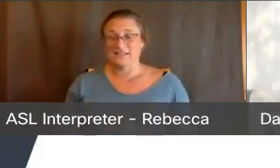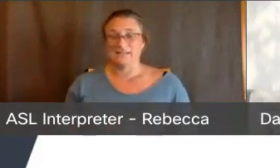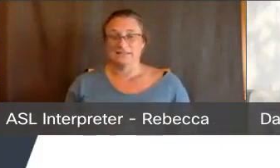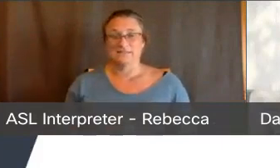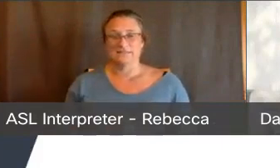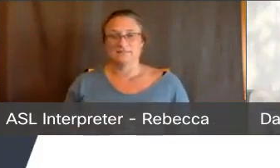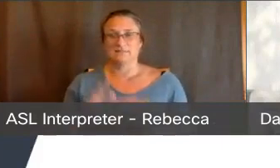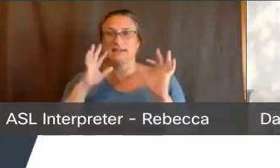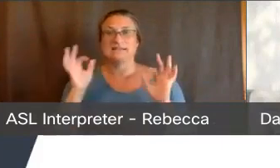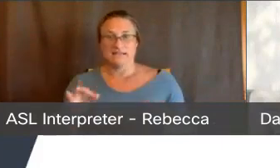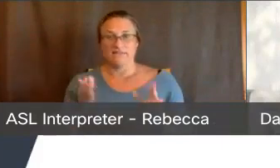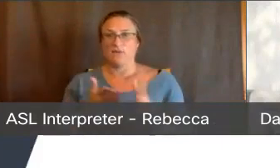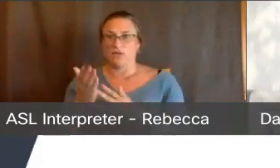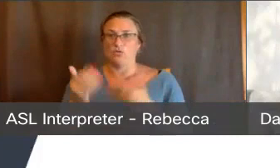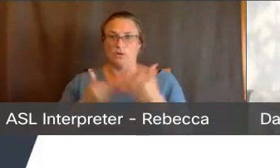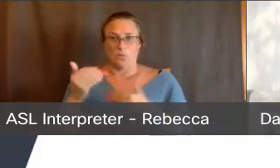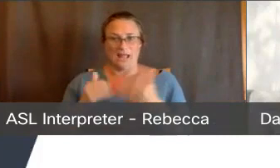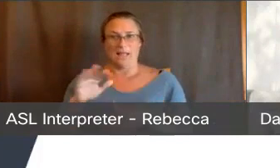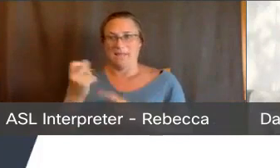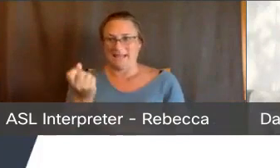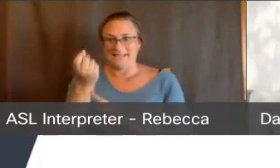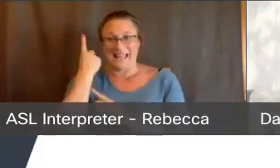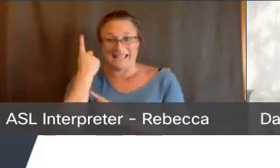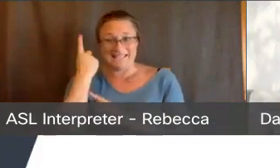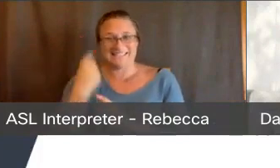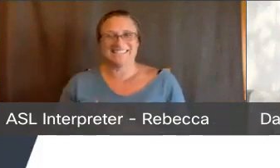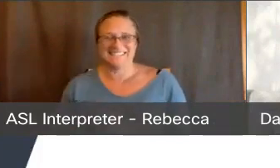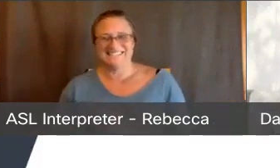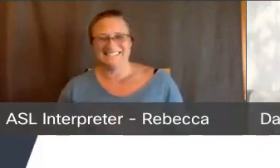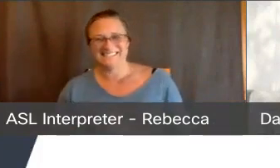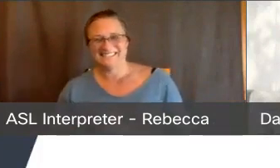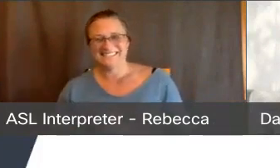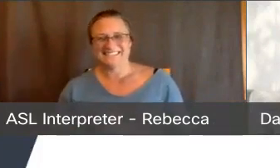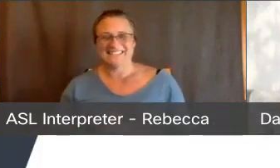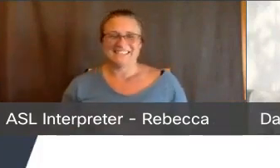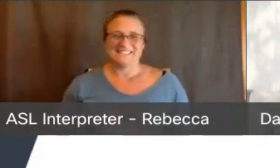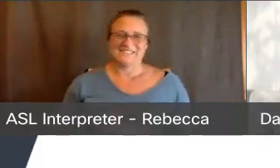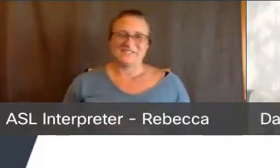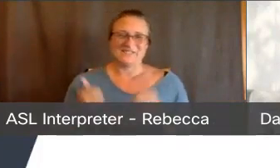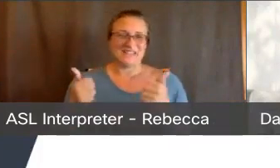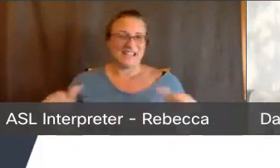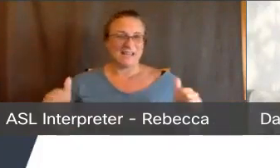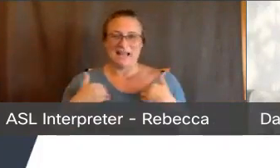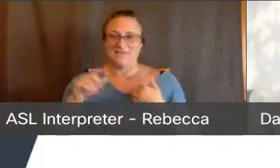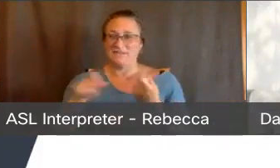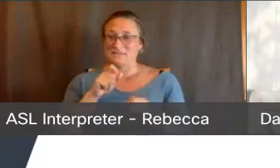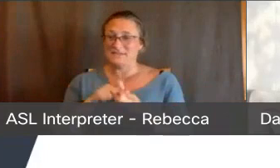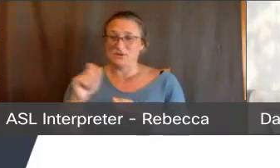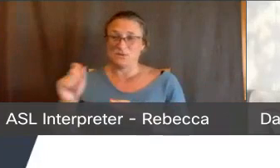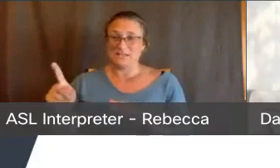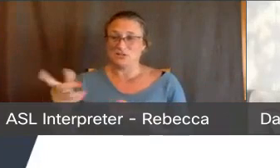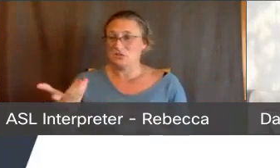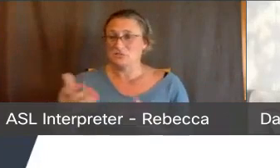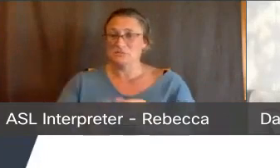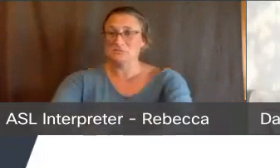And you definitely went through it well. It all makes sense. Okay, good. Does anybody have any questions?